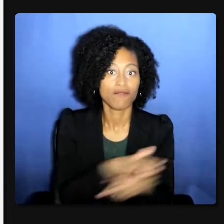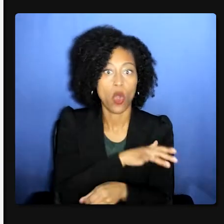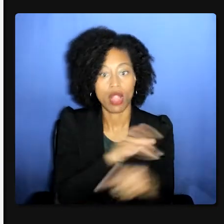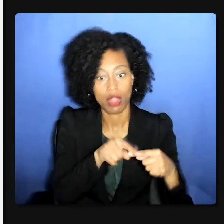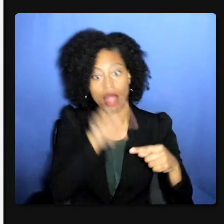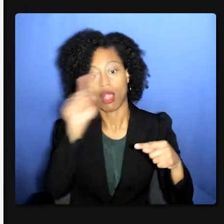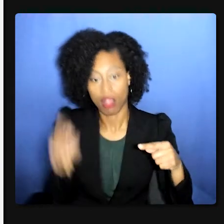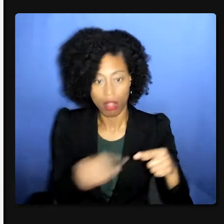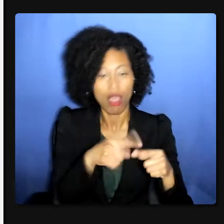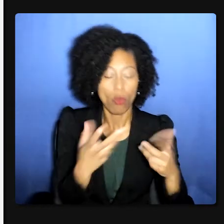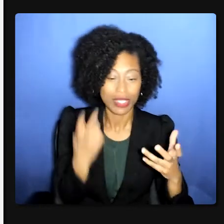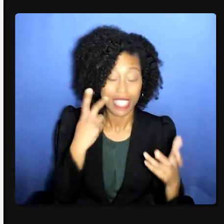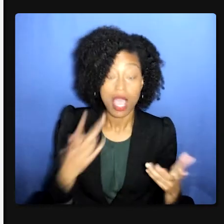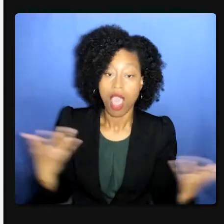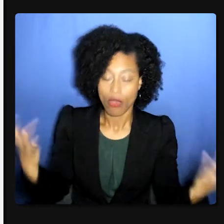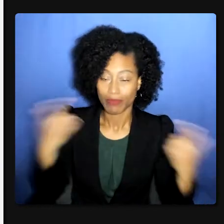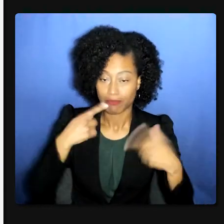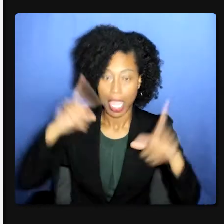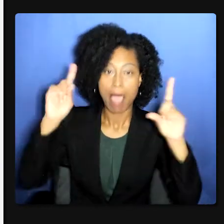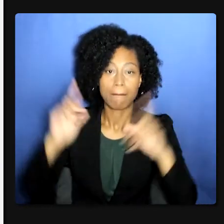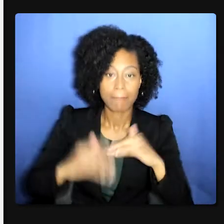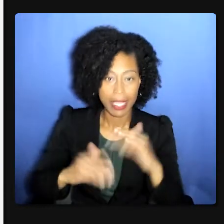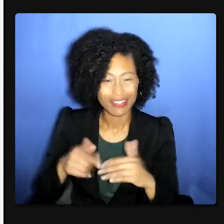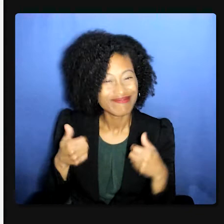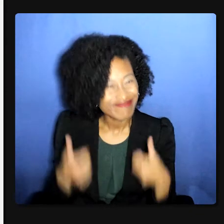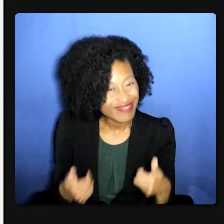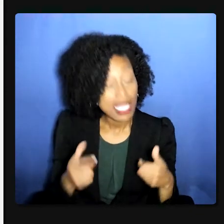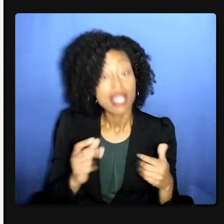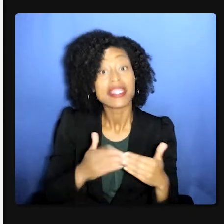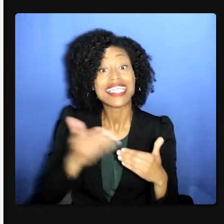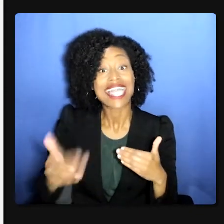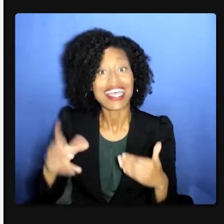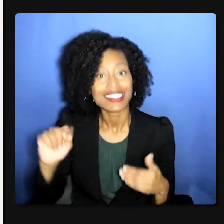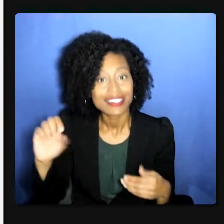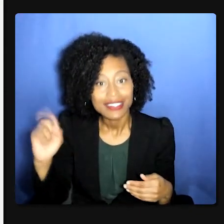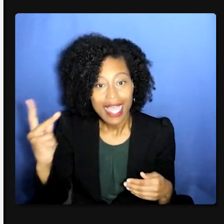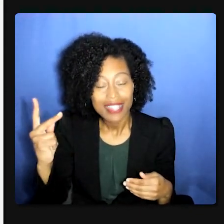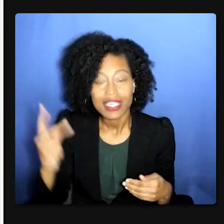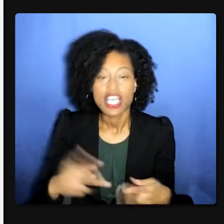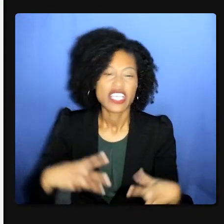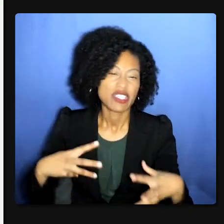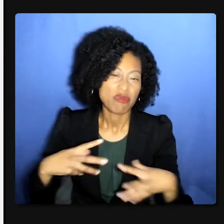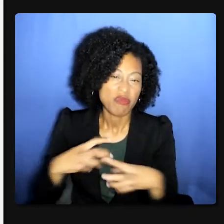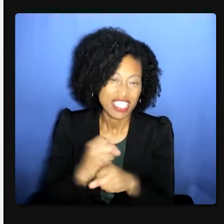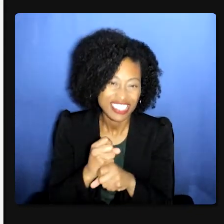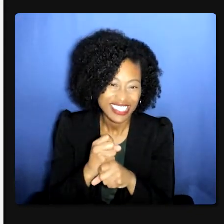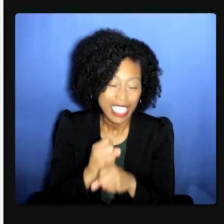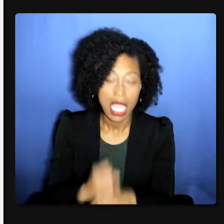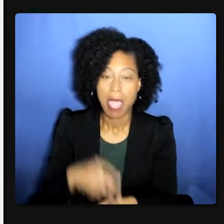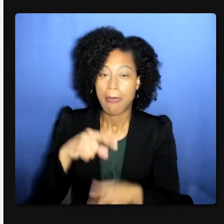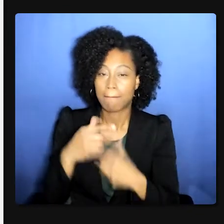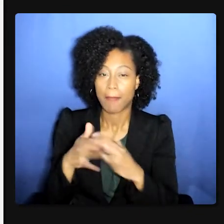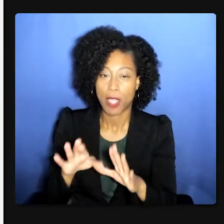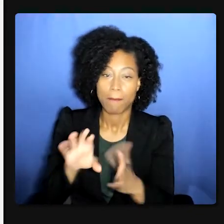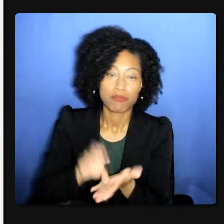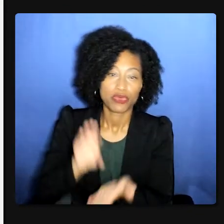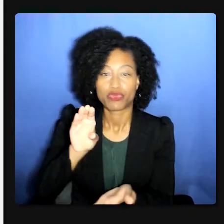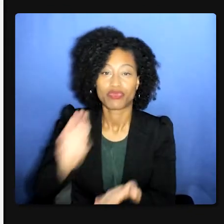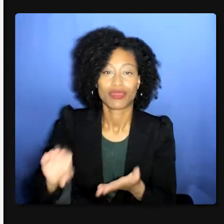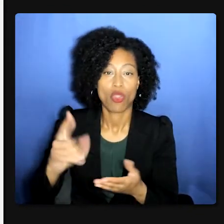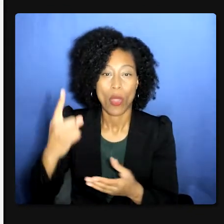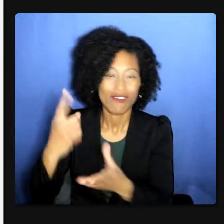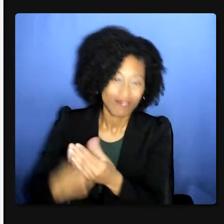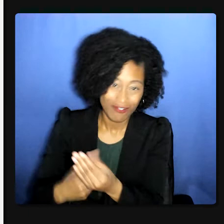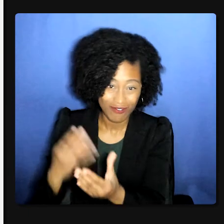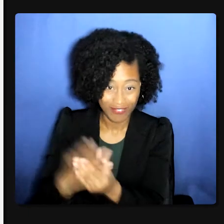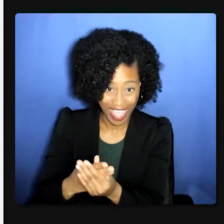cycle. And now the build was successful, so the next task is to compress it and pack it up into a single